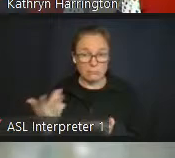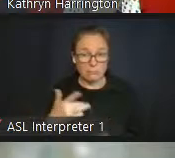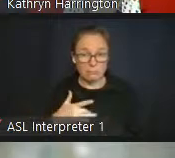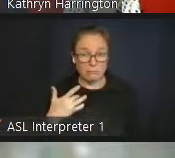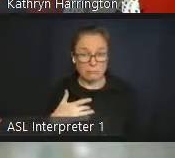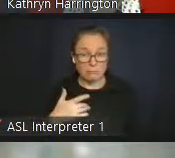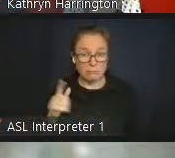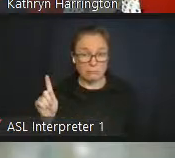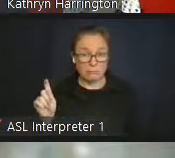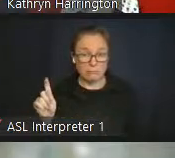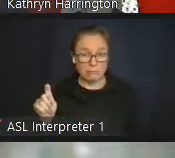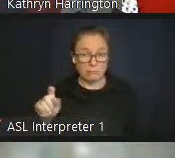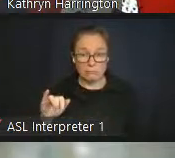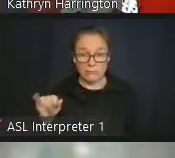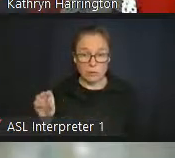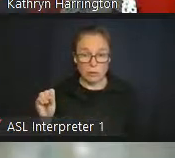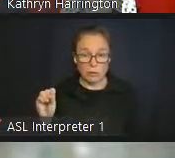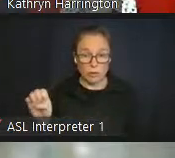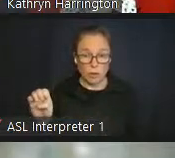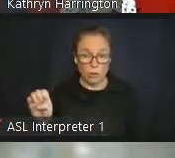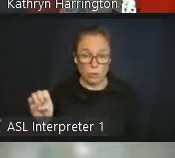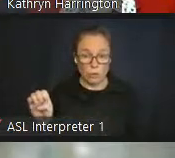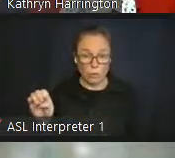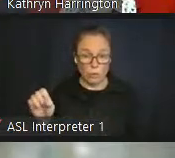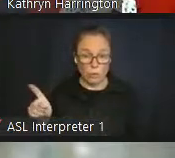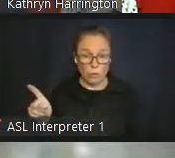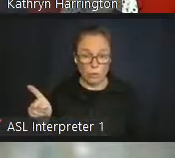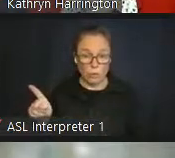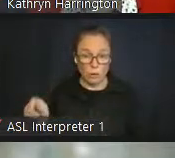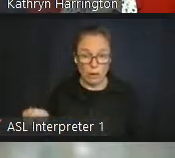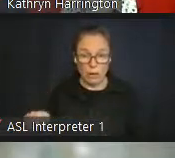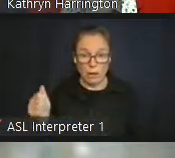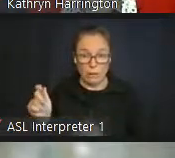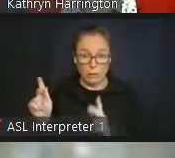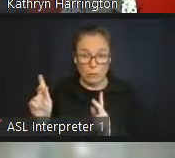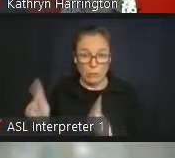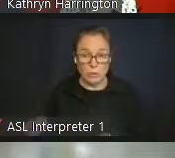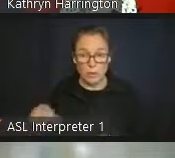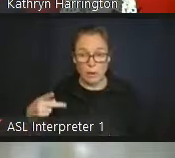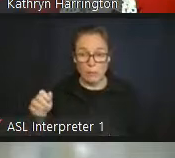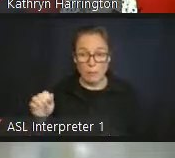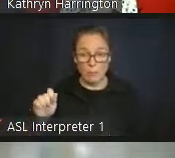So I don't know, Joe, and the other person, was it Paul?